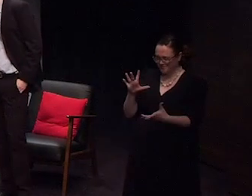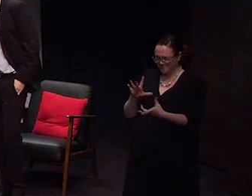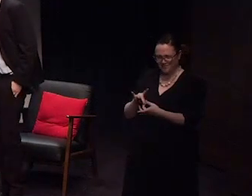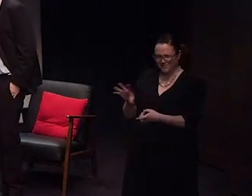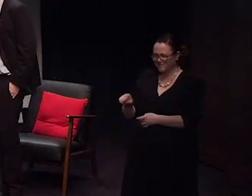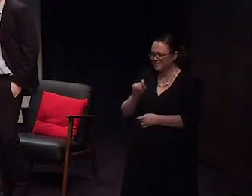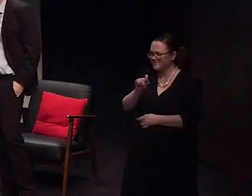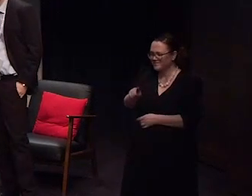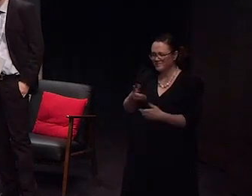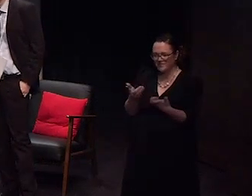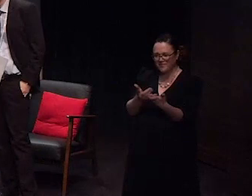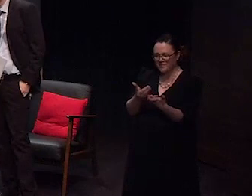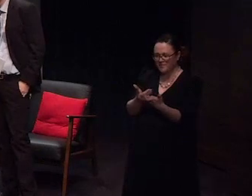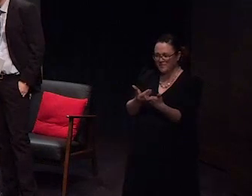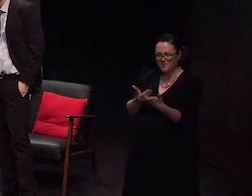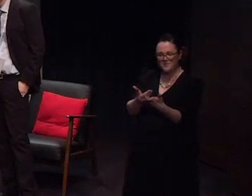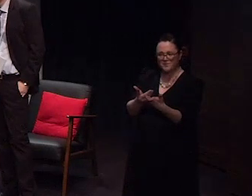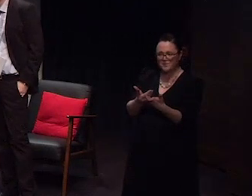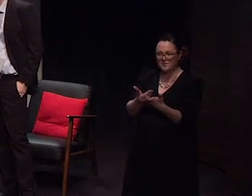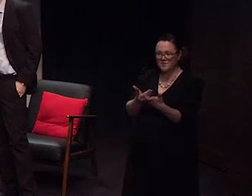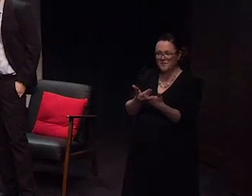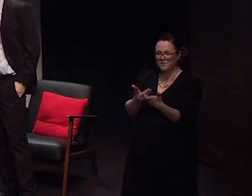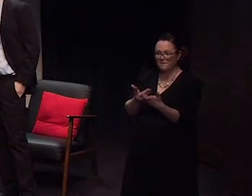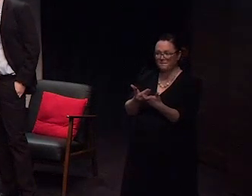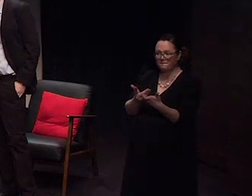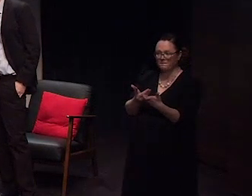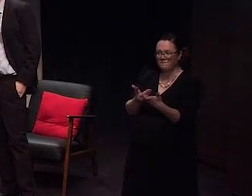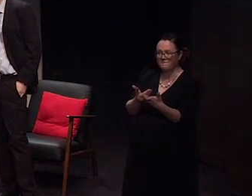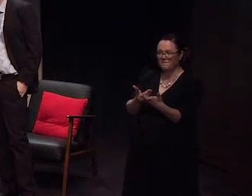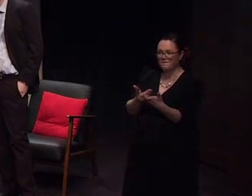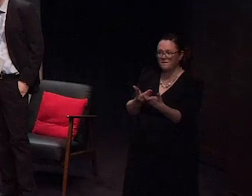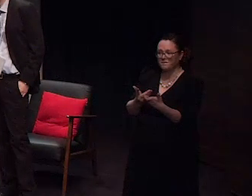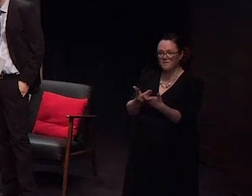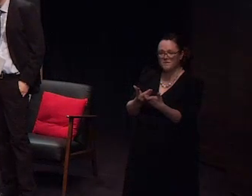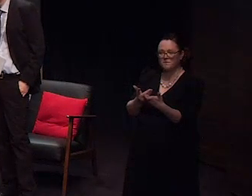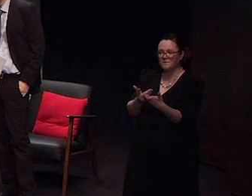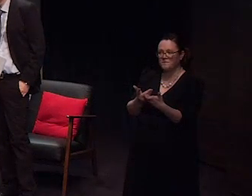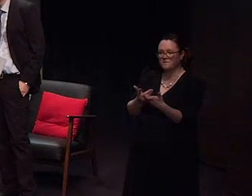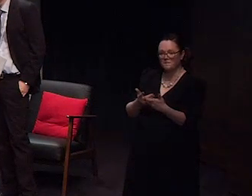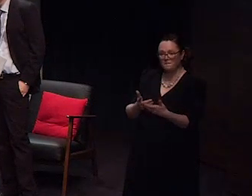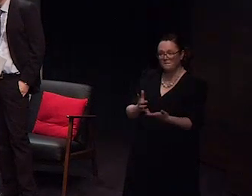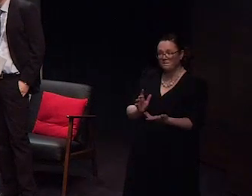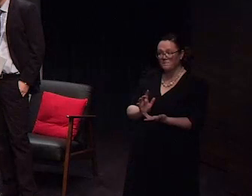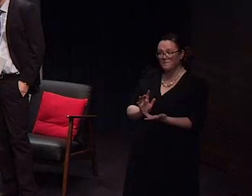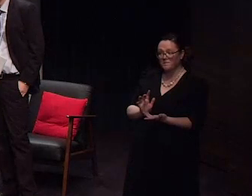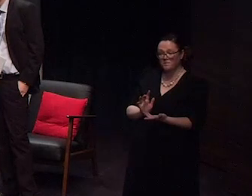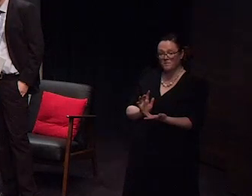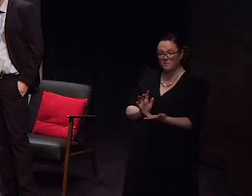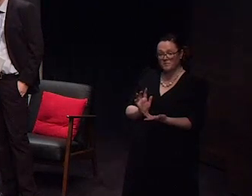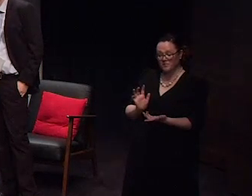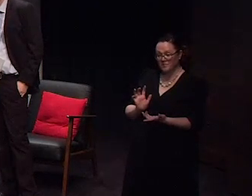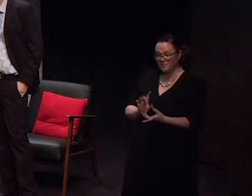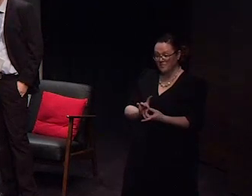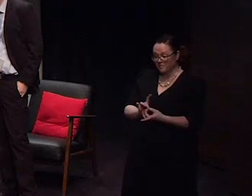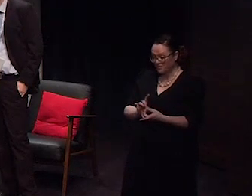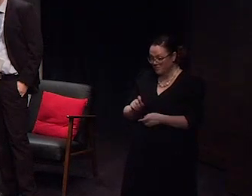with the patient or the citizen on standby, and are you sending a link to them so that they can see the video?